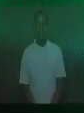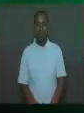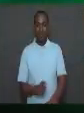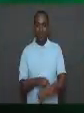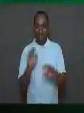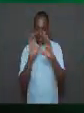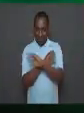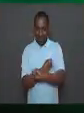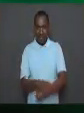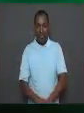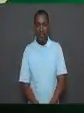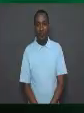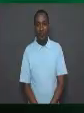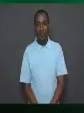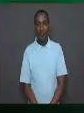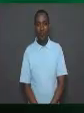Time's up!